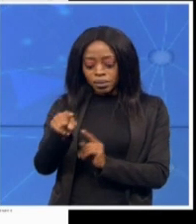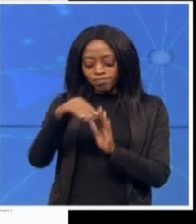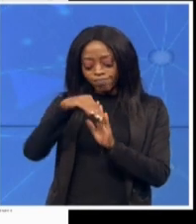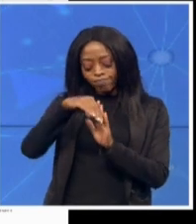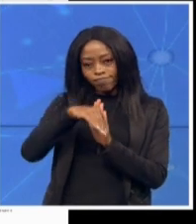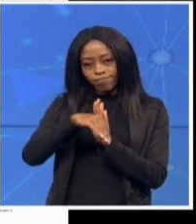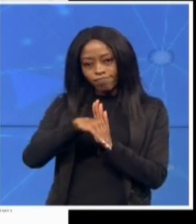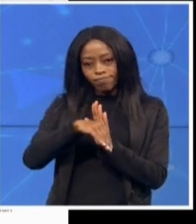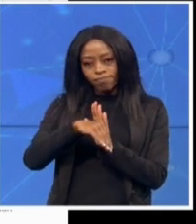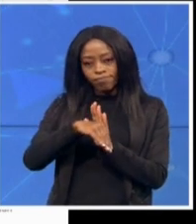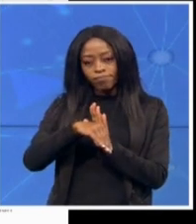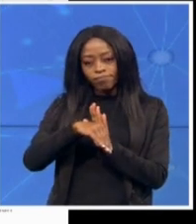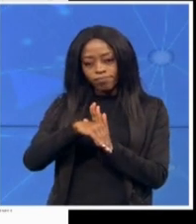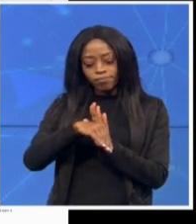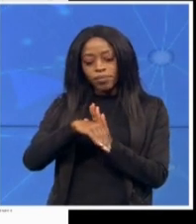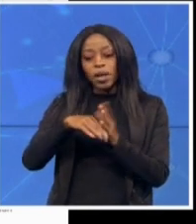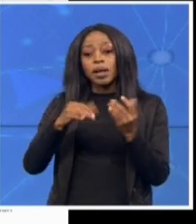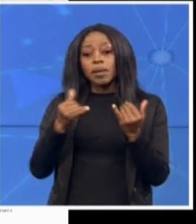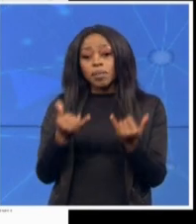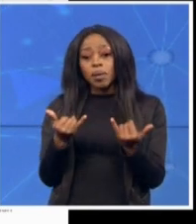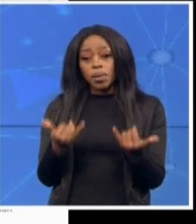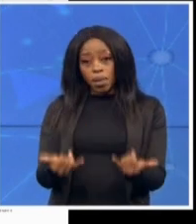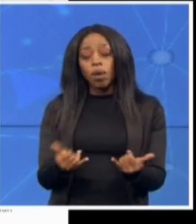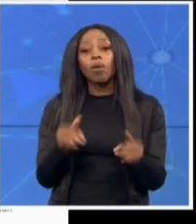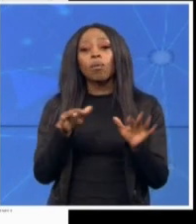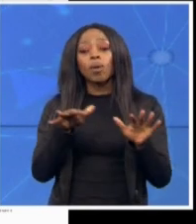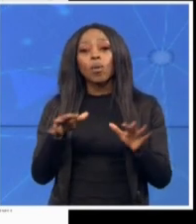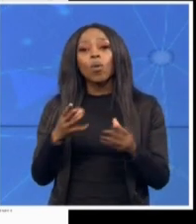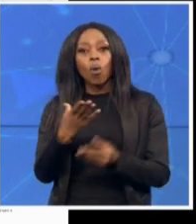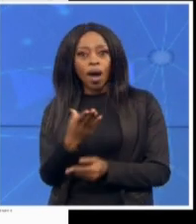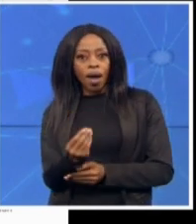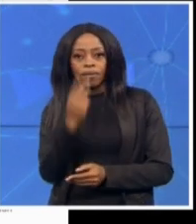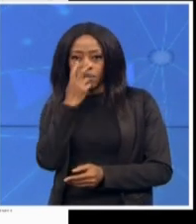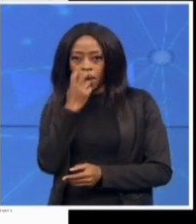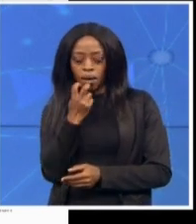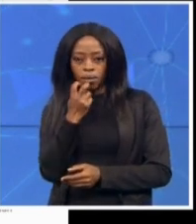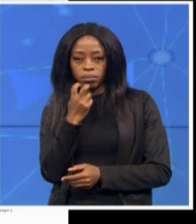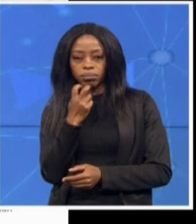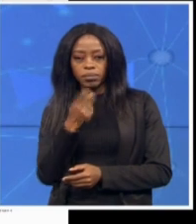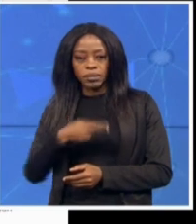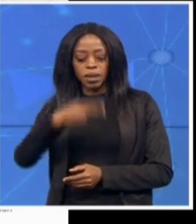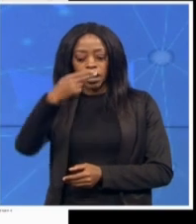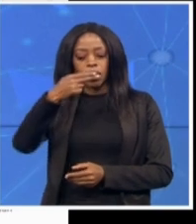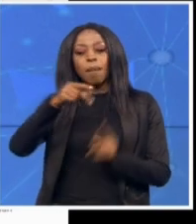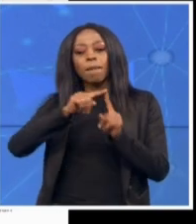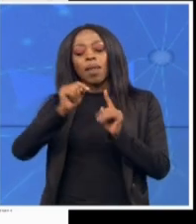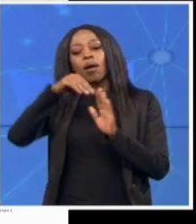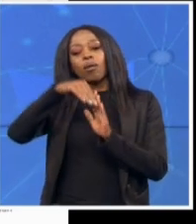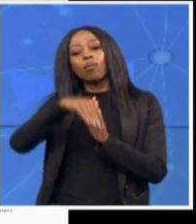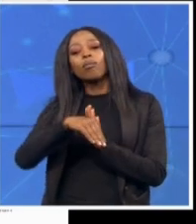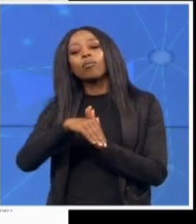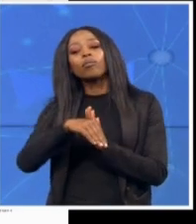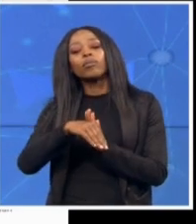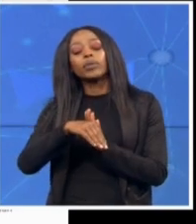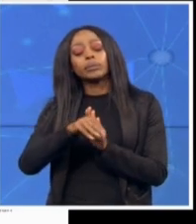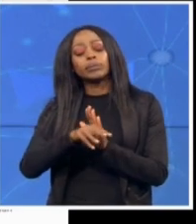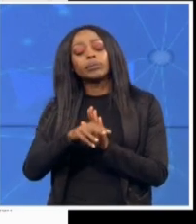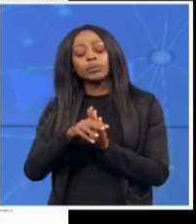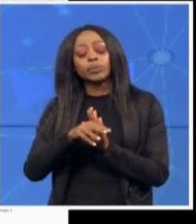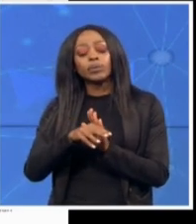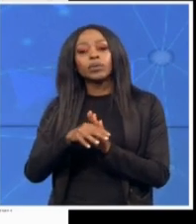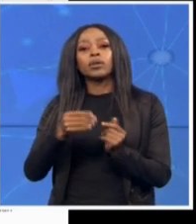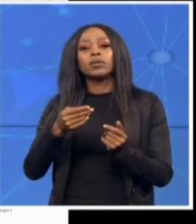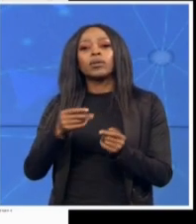which is the black line, being very high and now coming down, also very sharply. Hospitalization, which is the blue line, started to